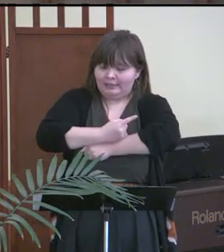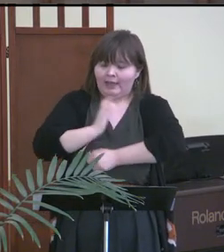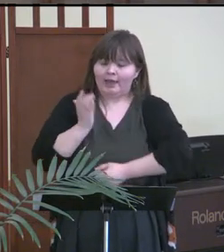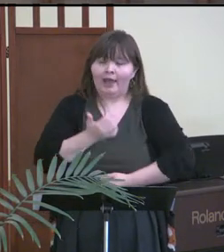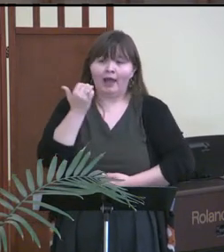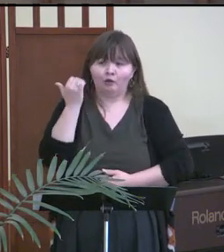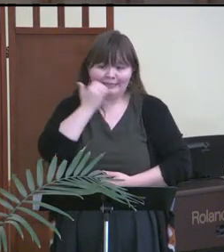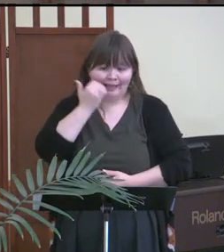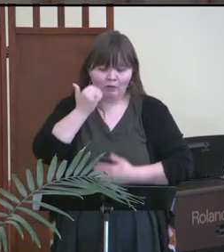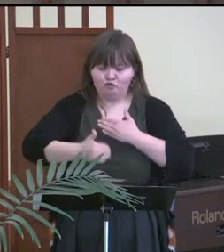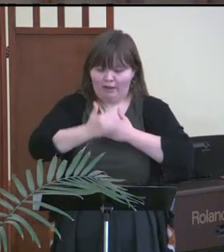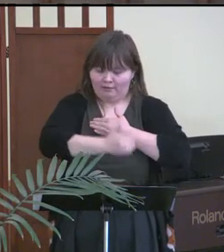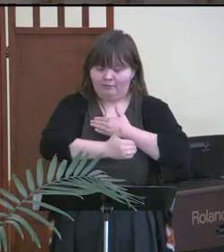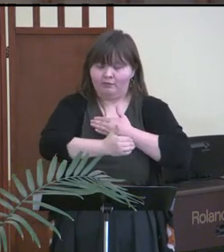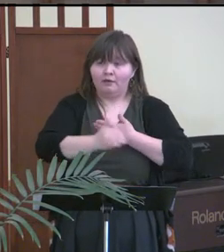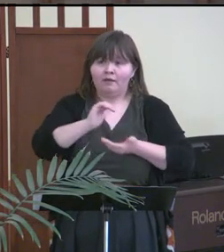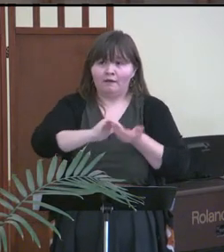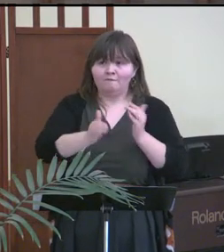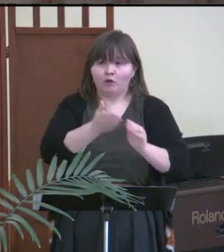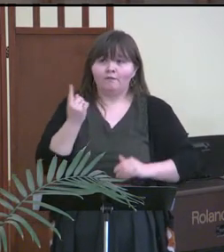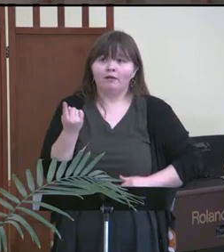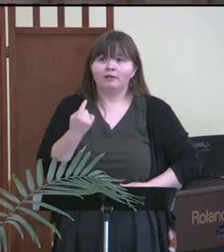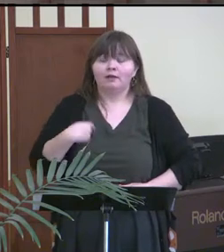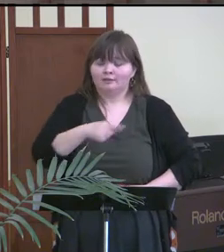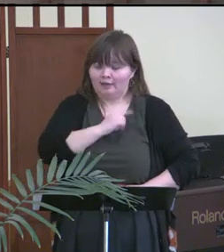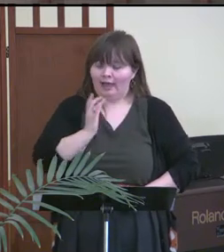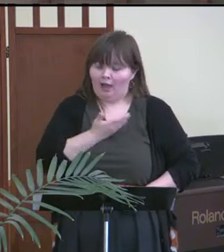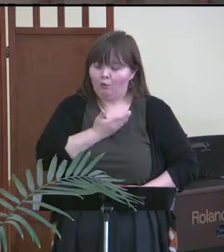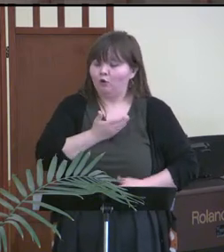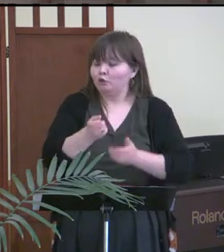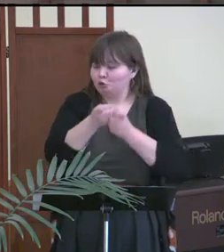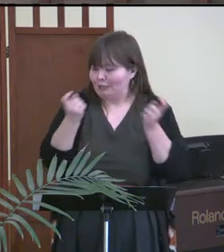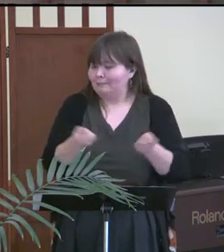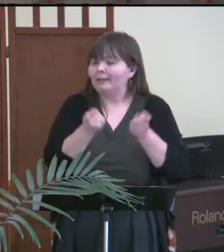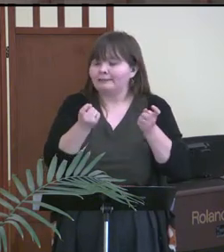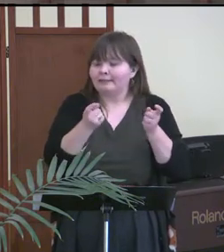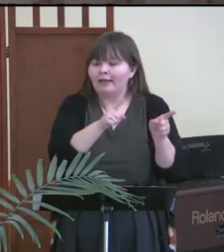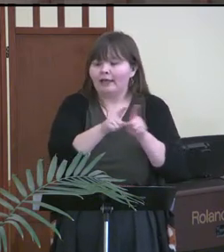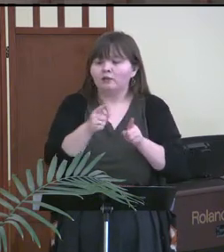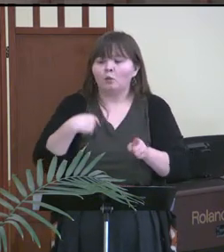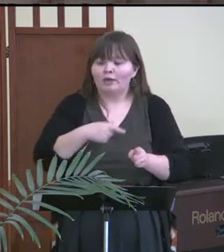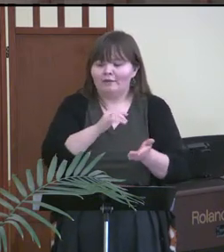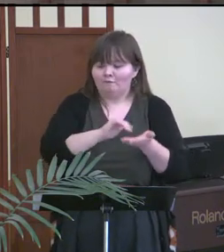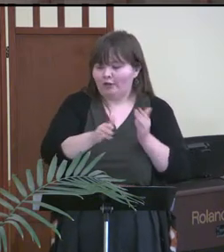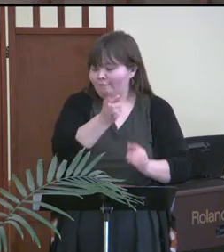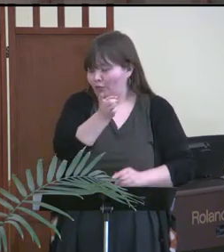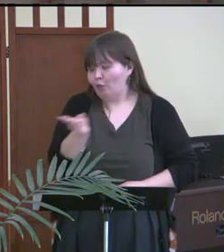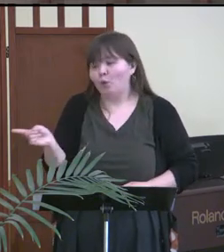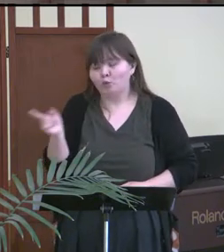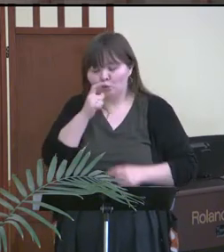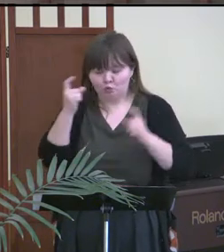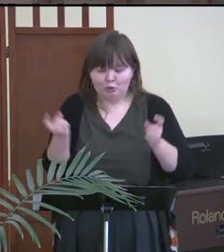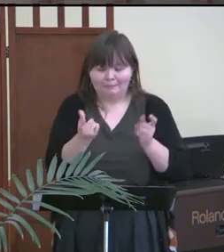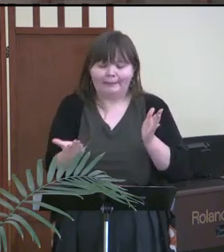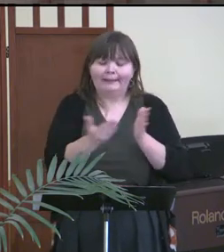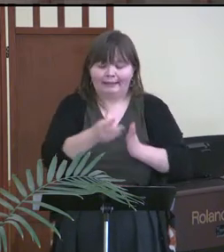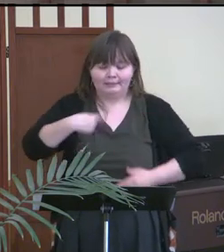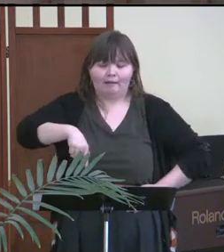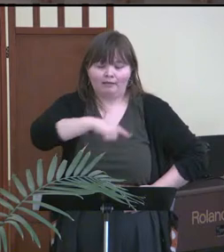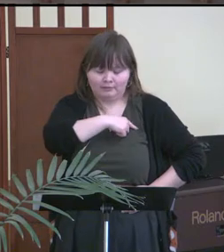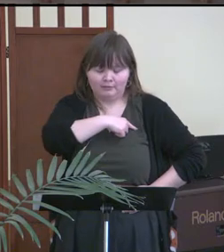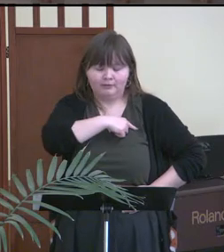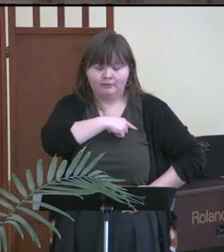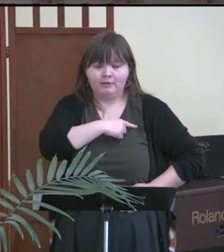this day our daily bread, and forgive us our trespasses, as we forgive those who trespass against